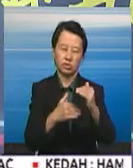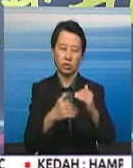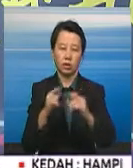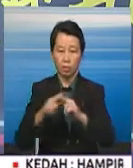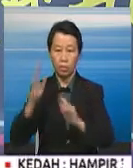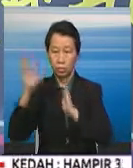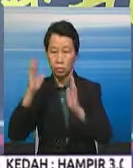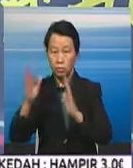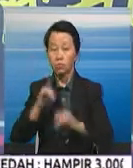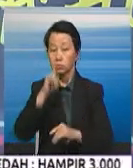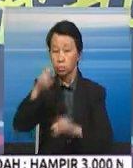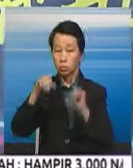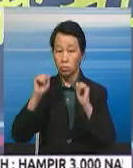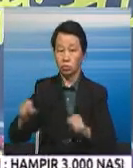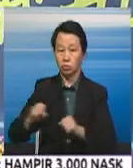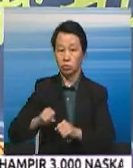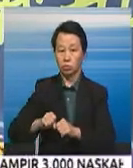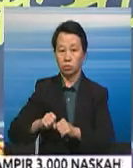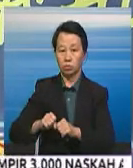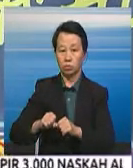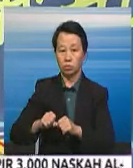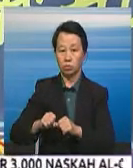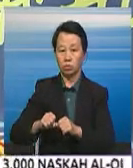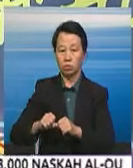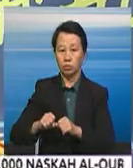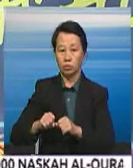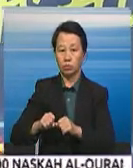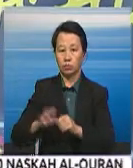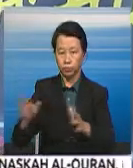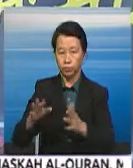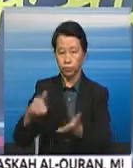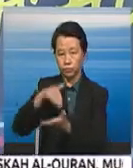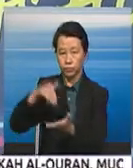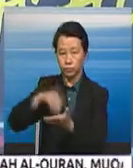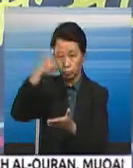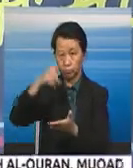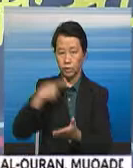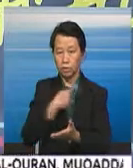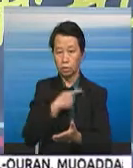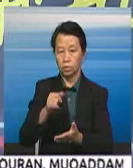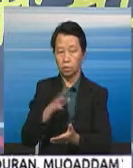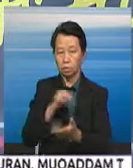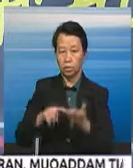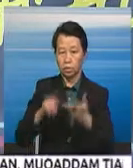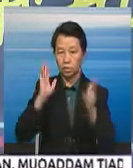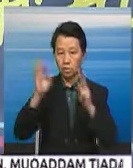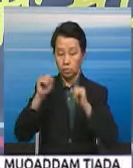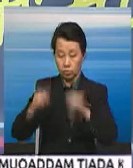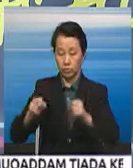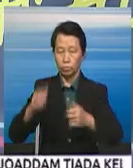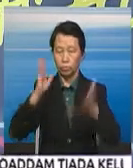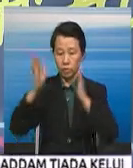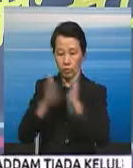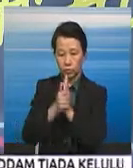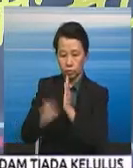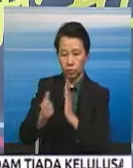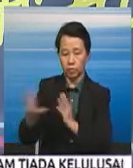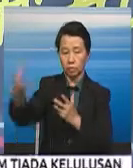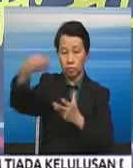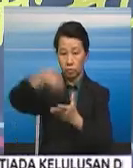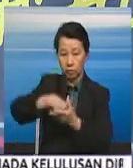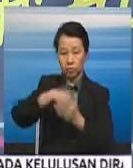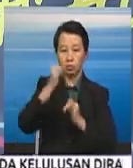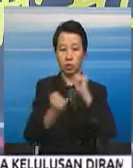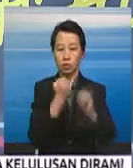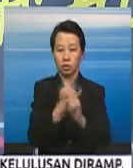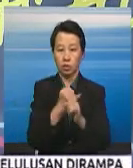Malaysia can actually be like a resource land for us, right? And we can actually allow Malaysian talents to actually go international